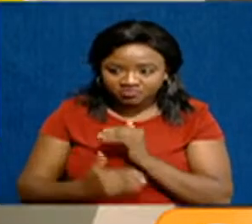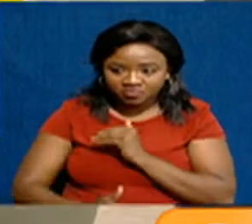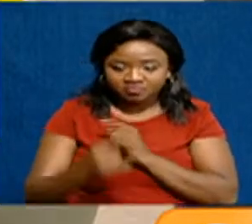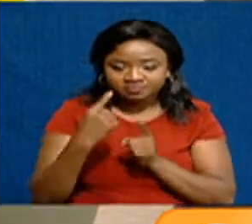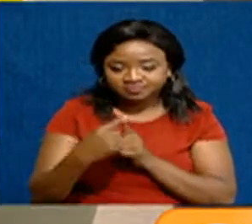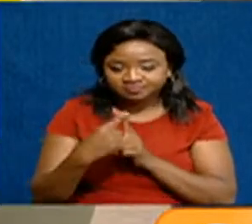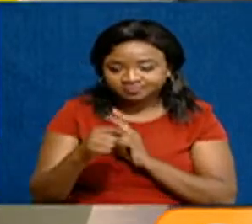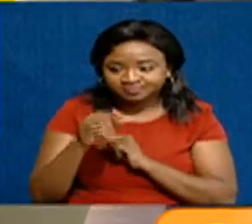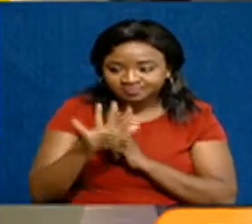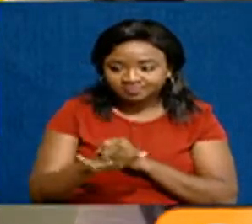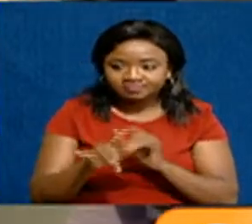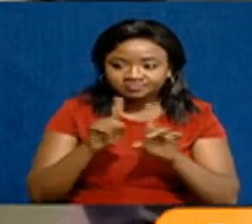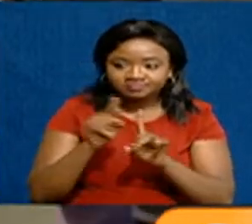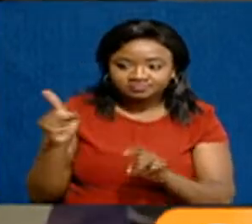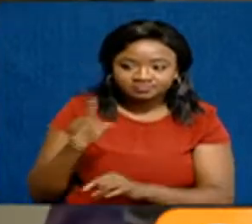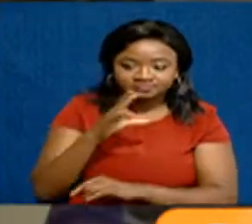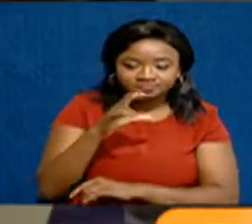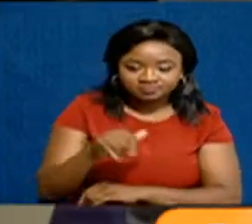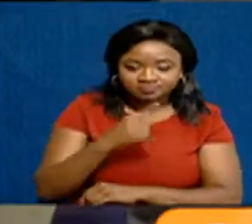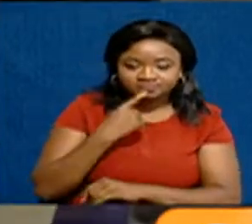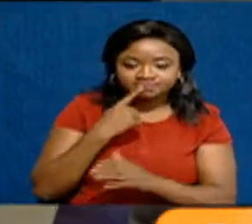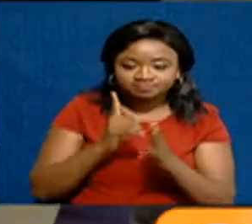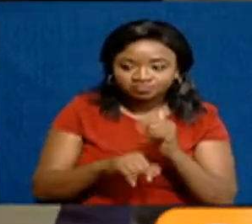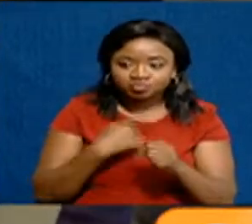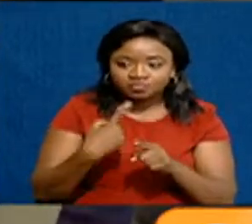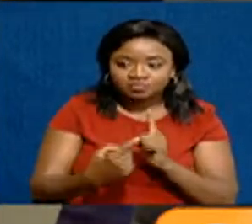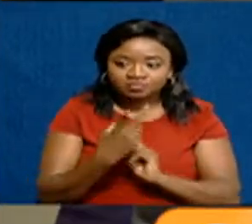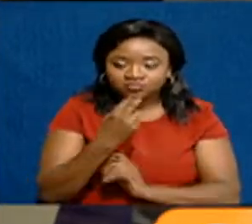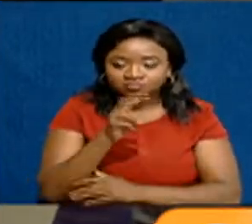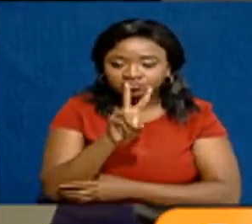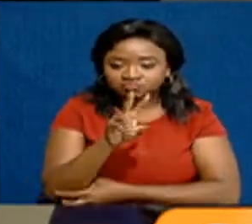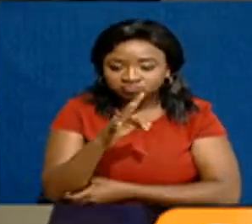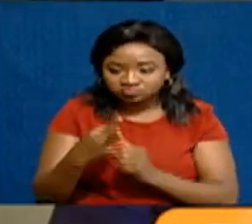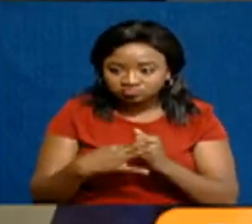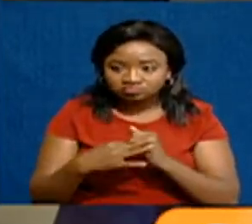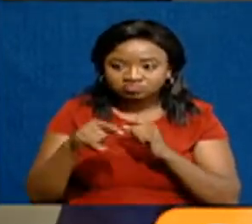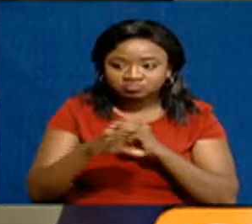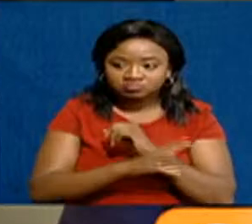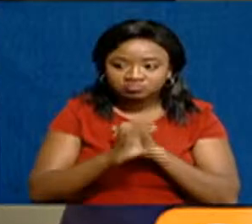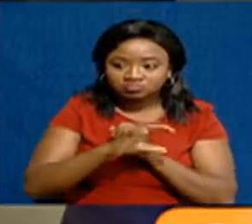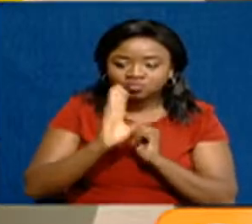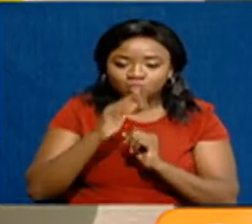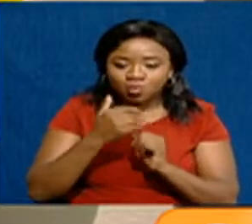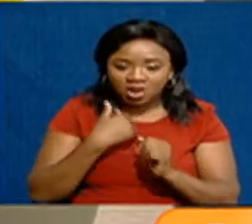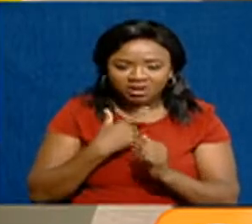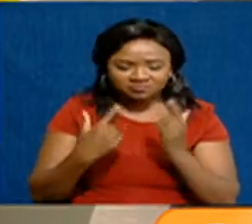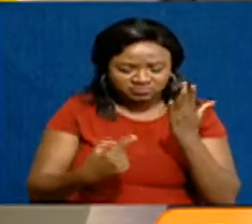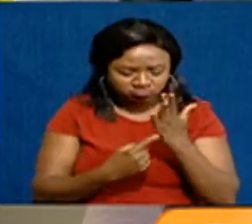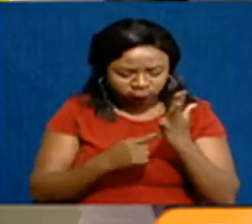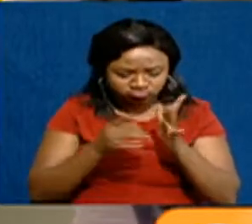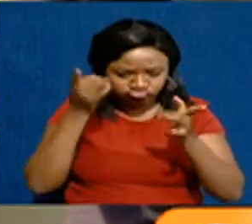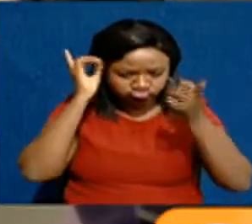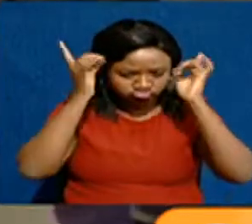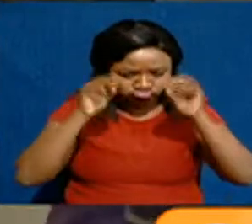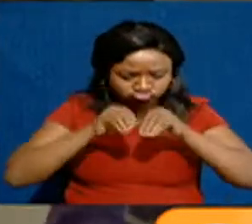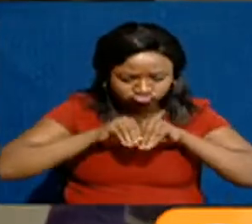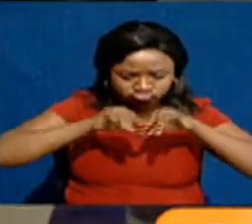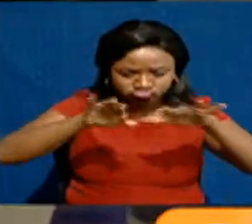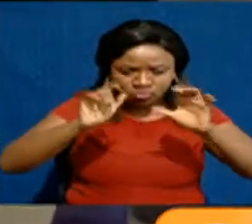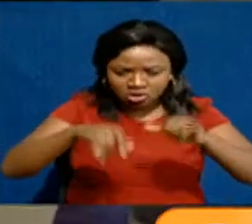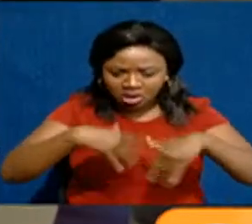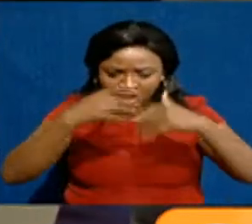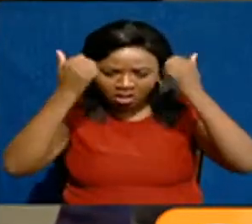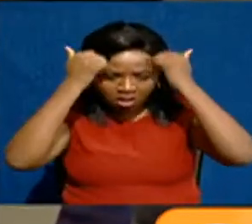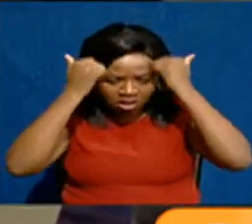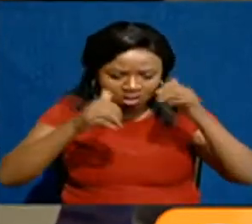CA anticipates that by 2028, the country will have a live digital superhighway with e-commerce, e-learning, agritech,